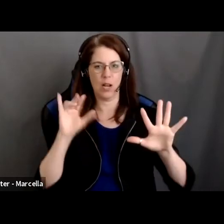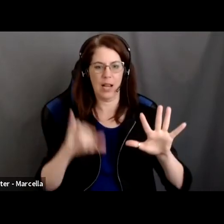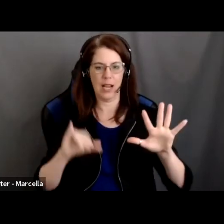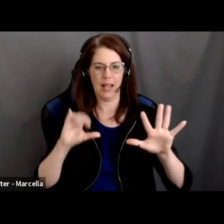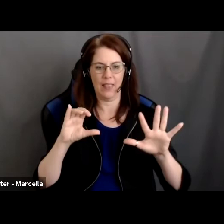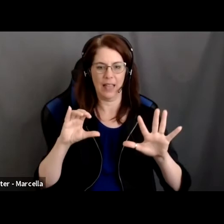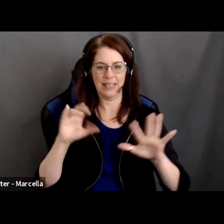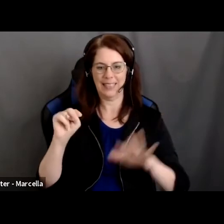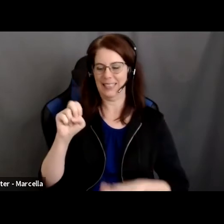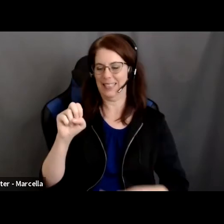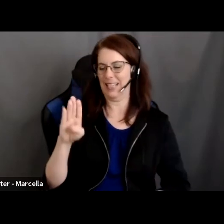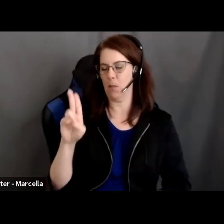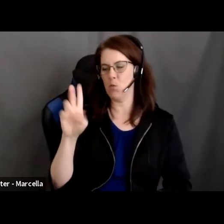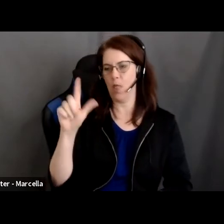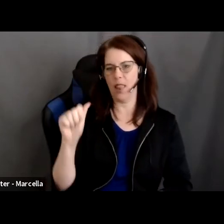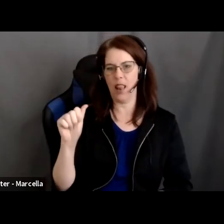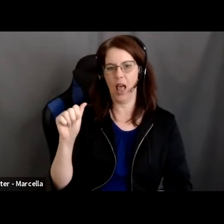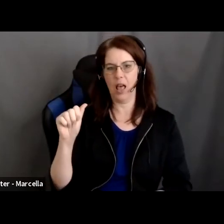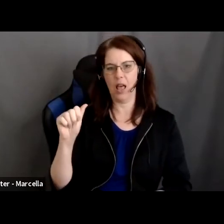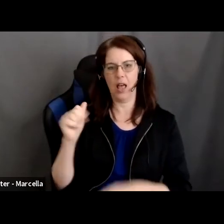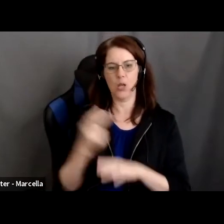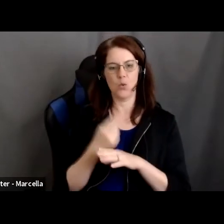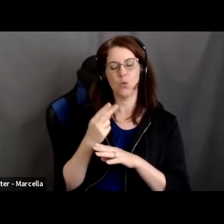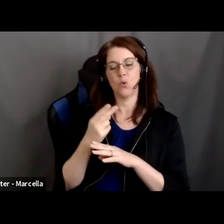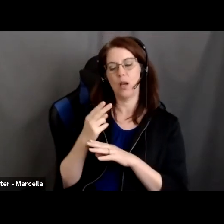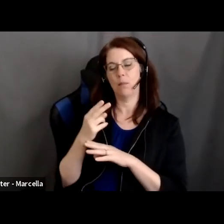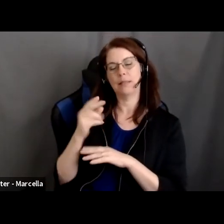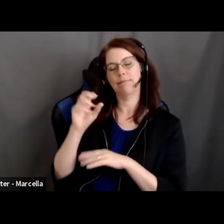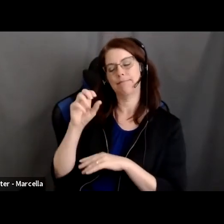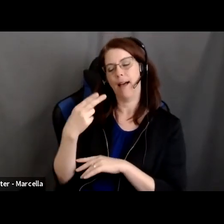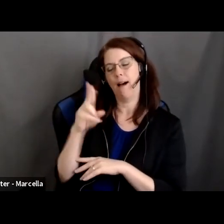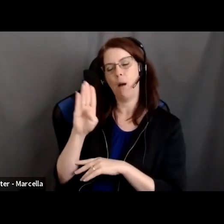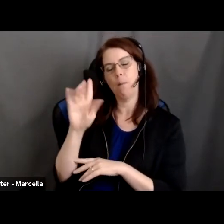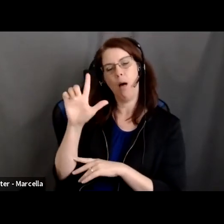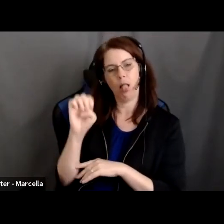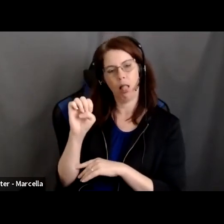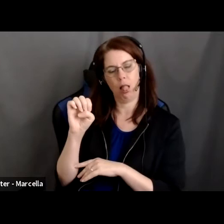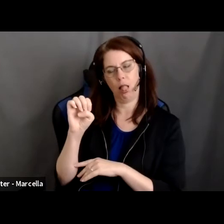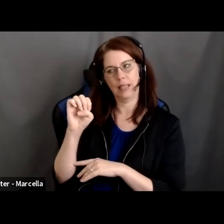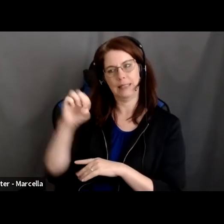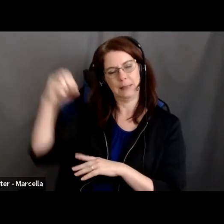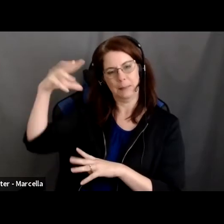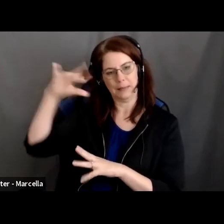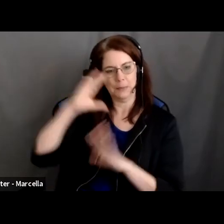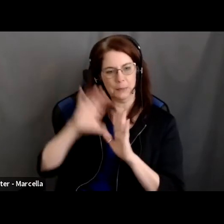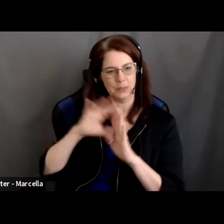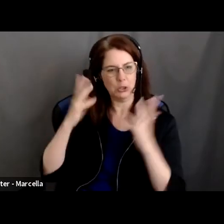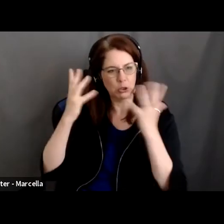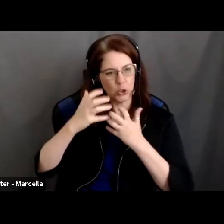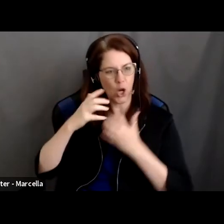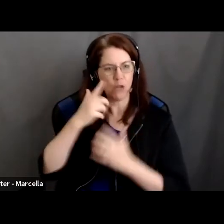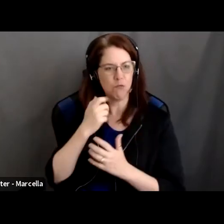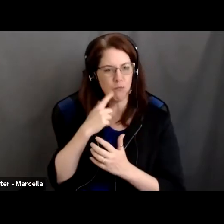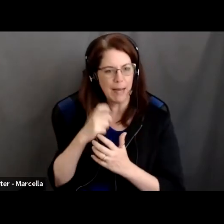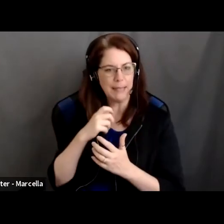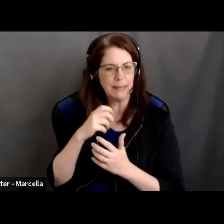Low Nebula. This was taken by Hubble using infrared. It is a swirly mixture of dark reds,